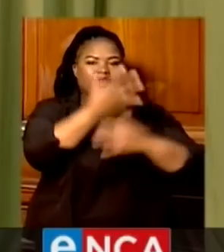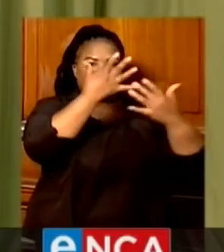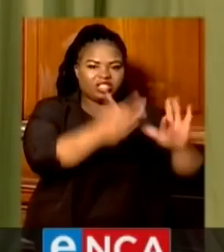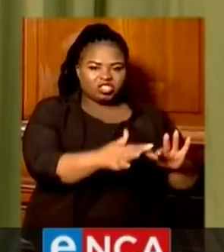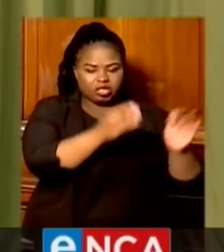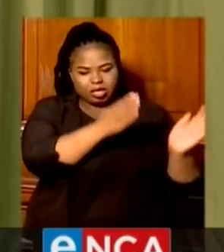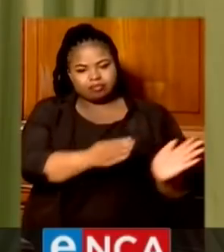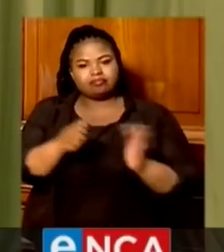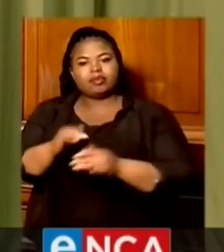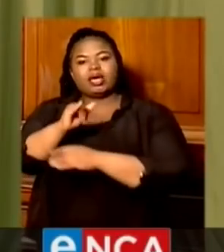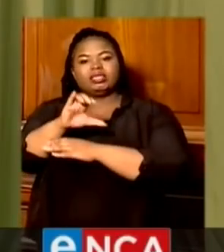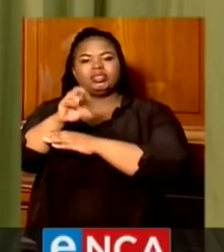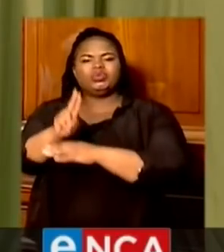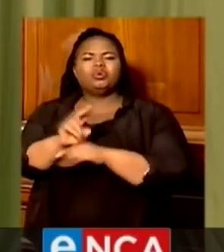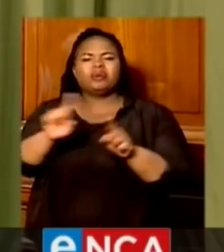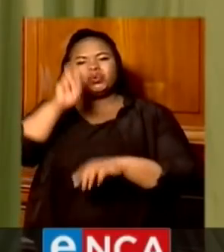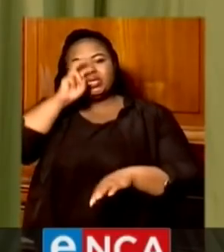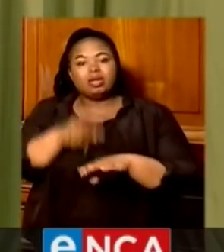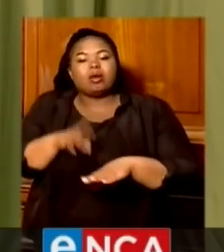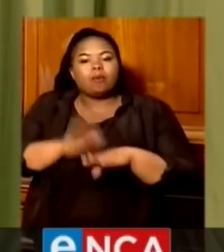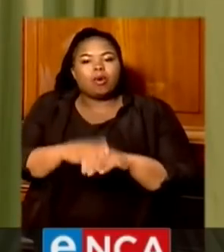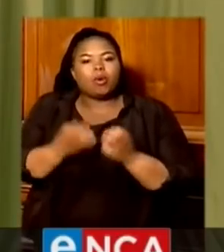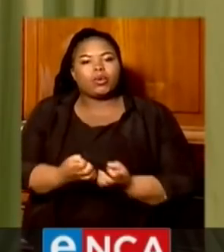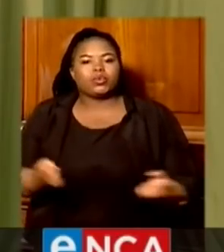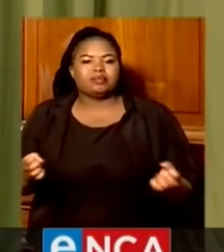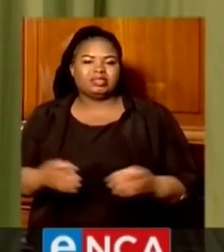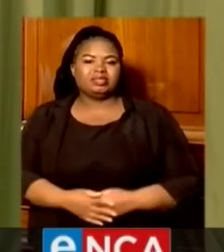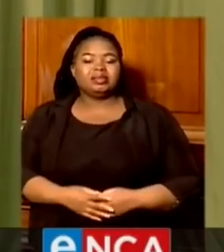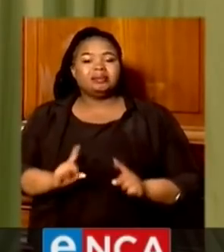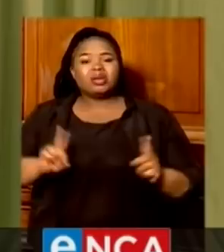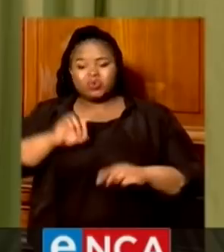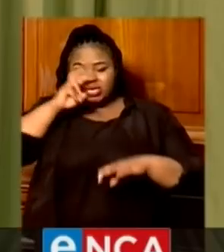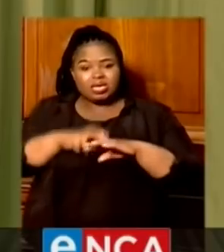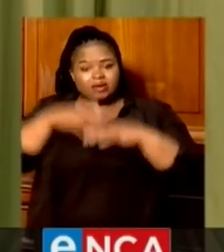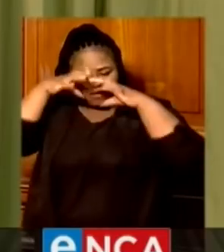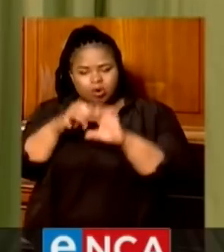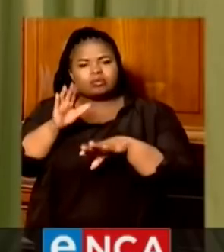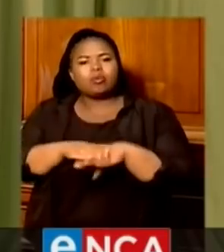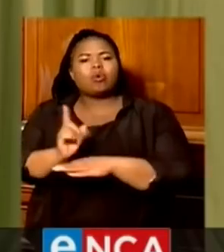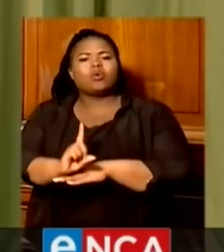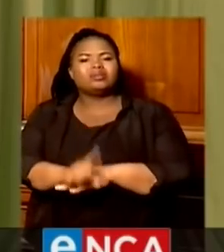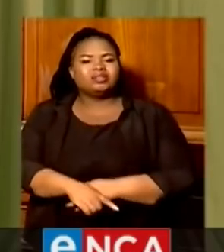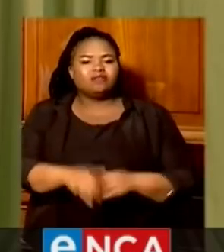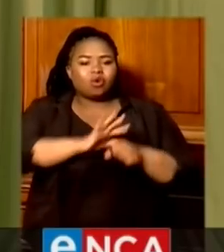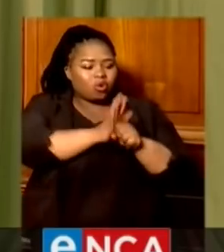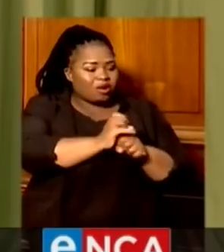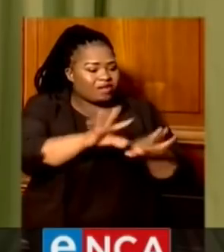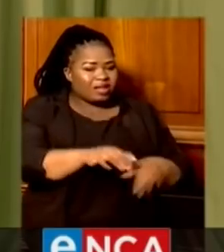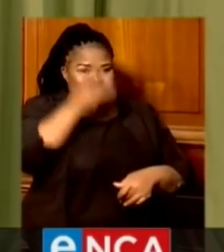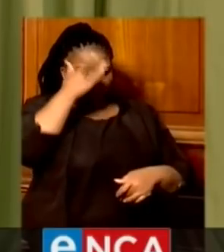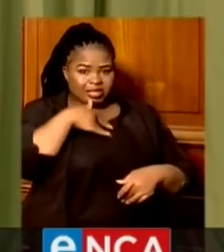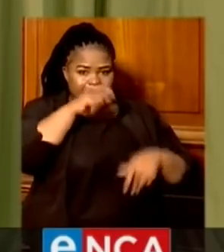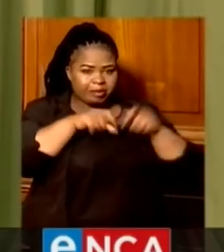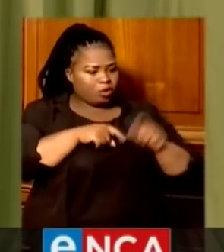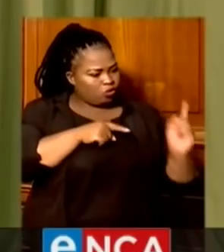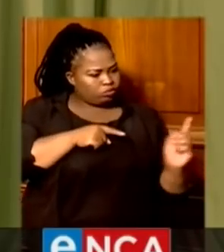and equipment. Now, we need those right now to deal with people who are coming with COVID-19. And therefore, to be able